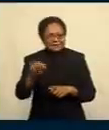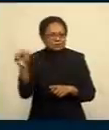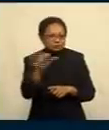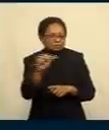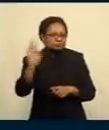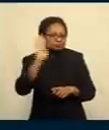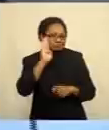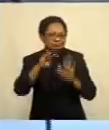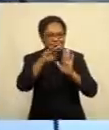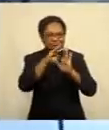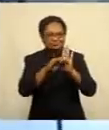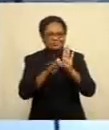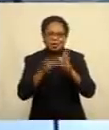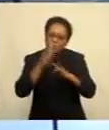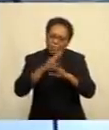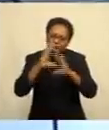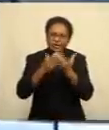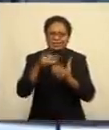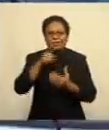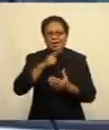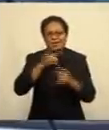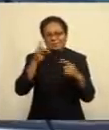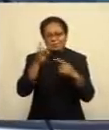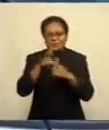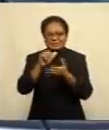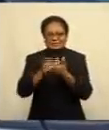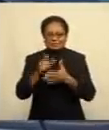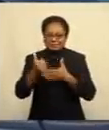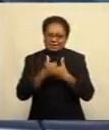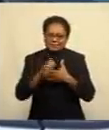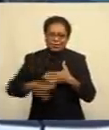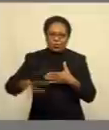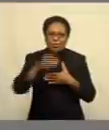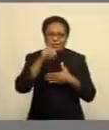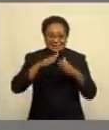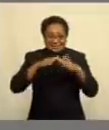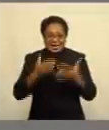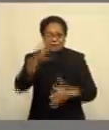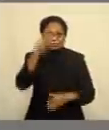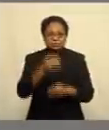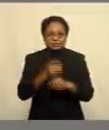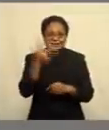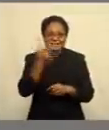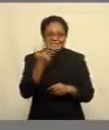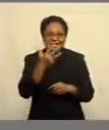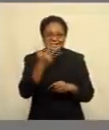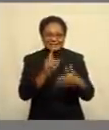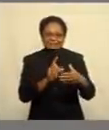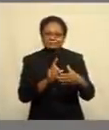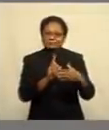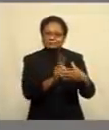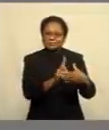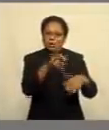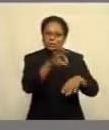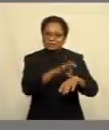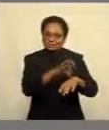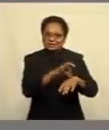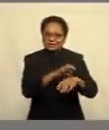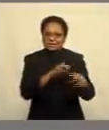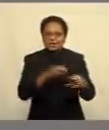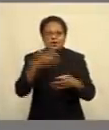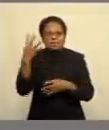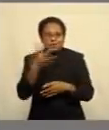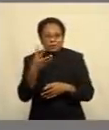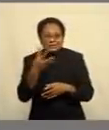keep people safe. Fiji currently has a total of 20 active COVID-19 cases in hospital isolation units, of which 14 are